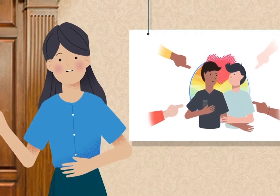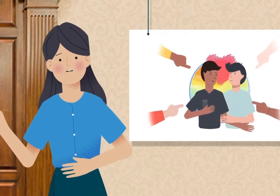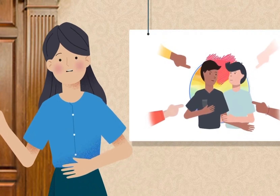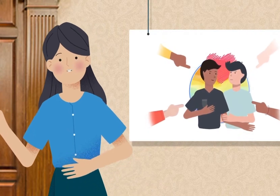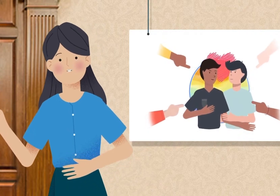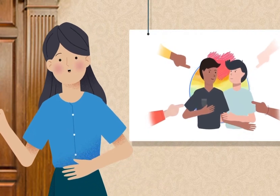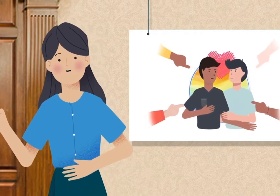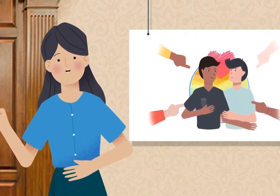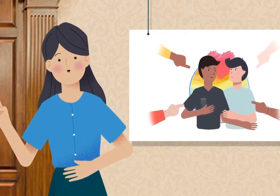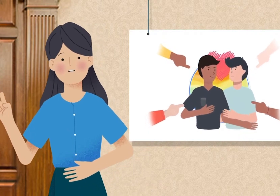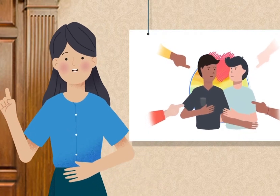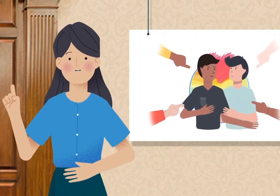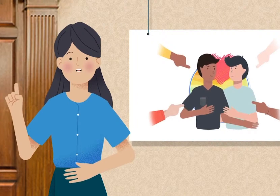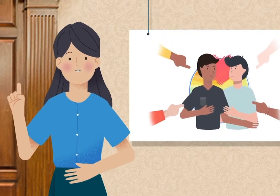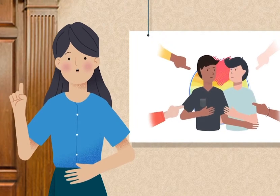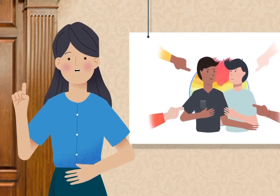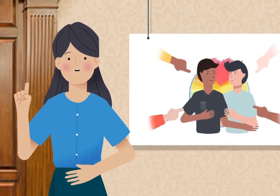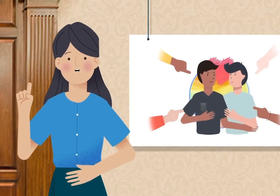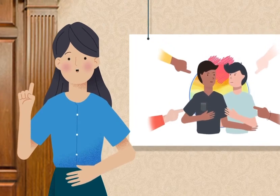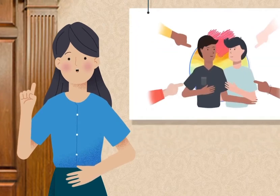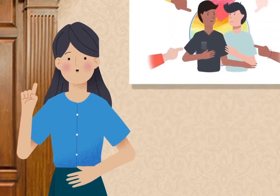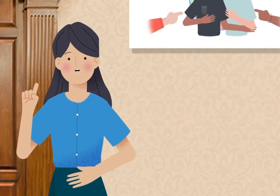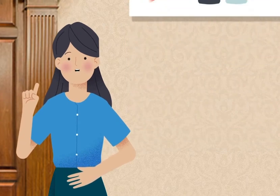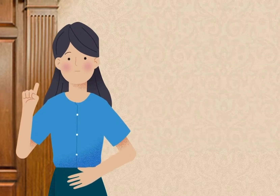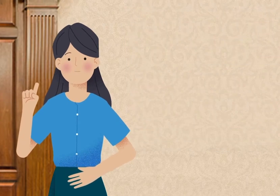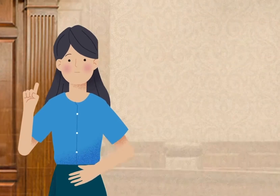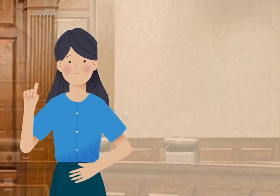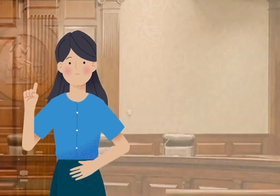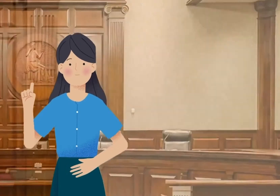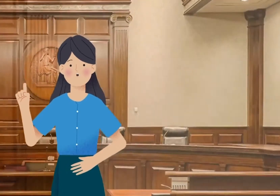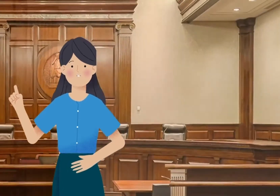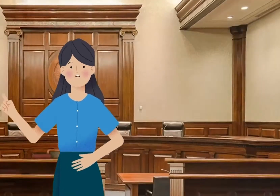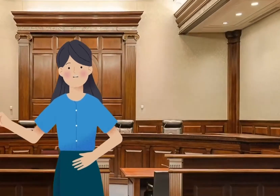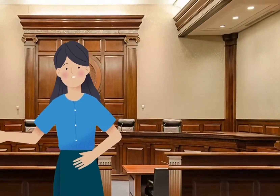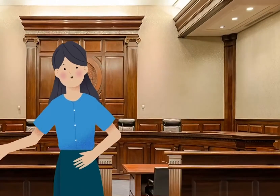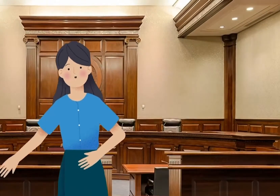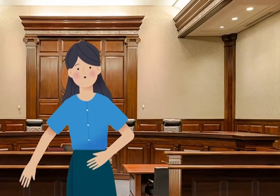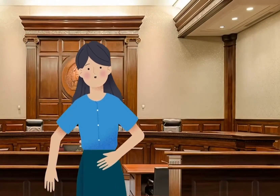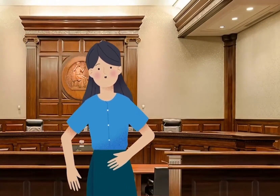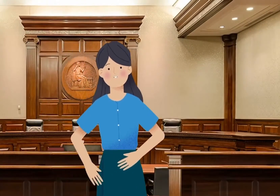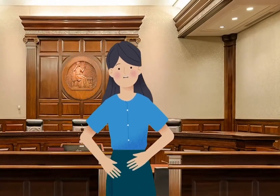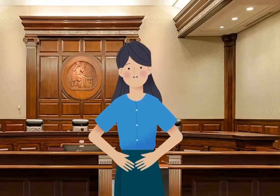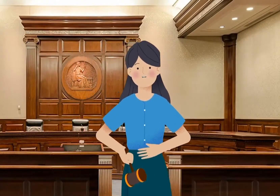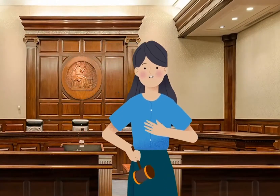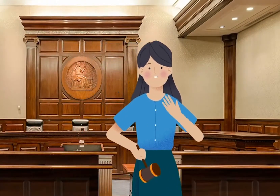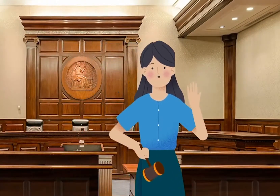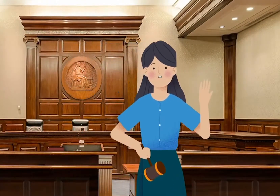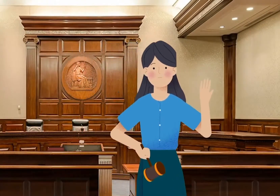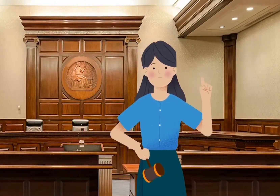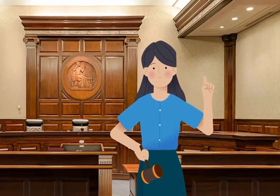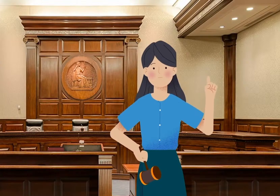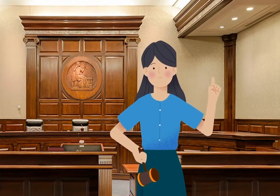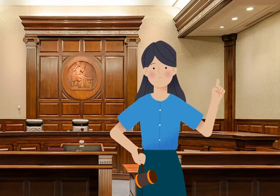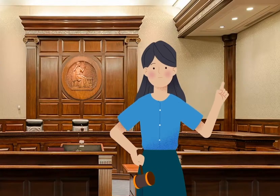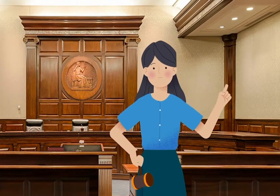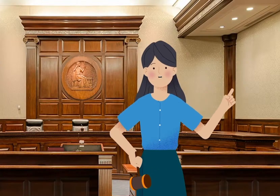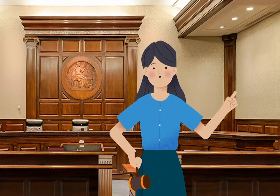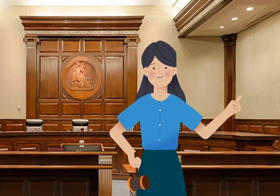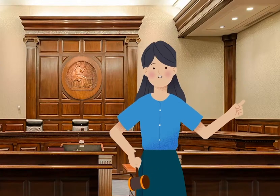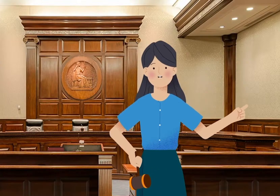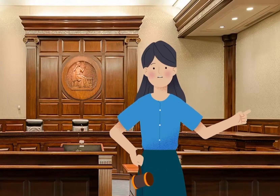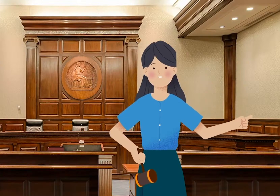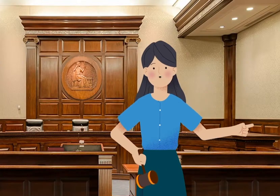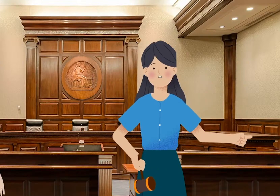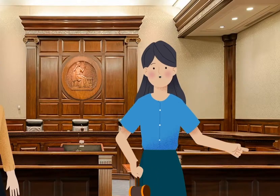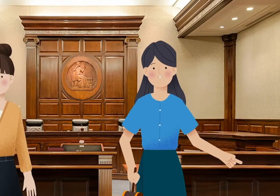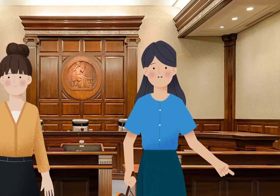Young people have the capacity to understand and exercise their rights, rights that should be protected and respected,